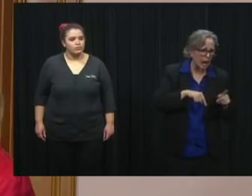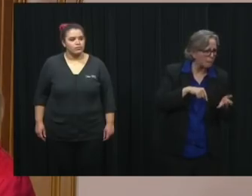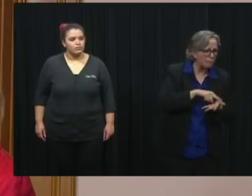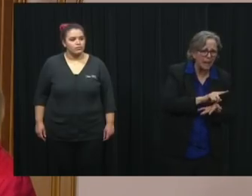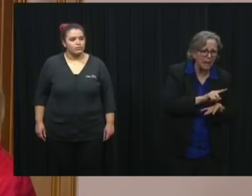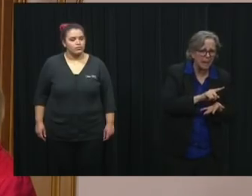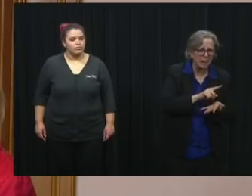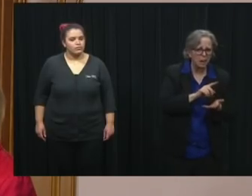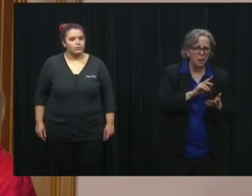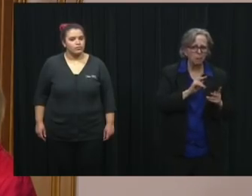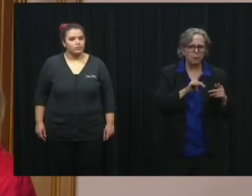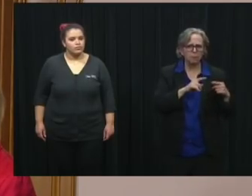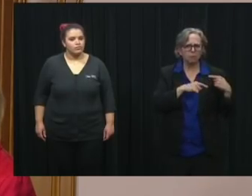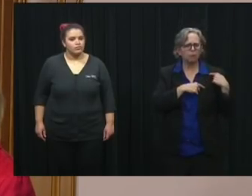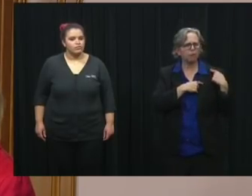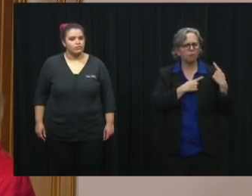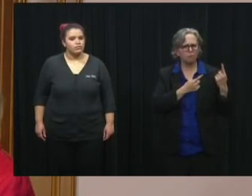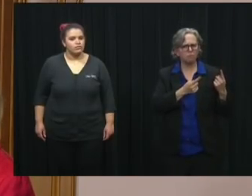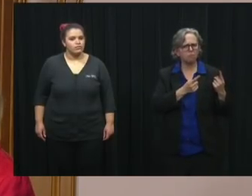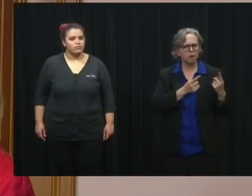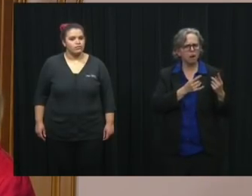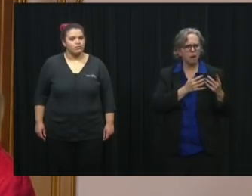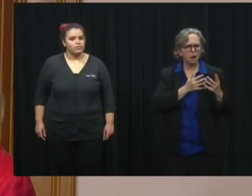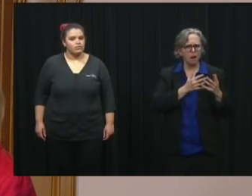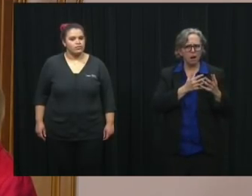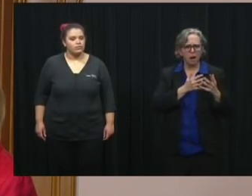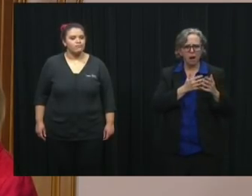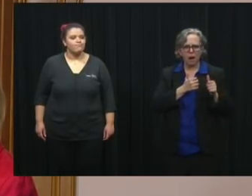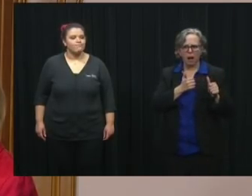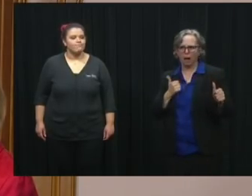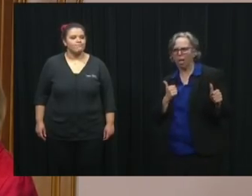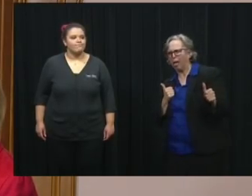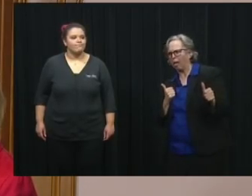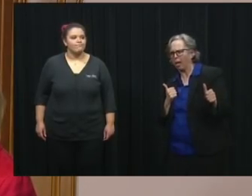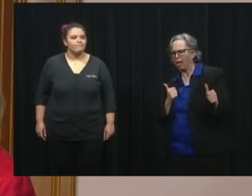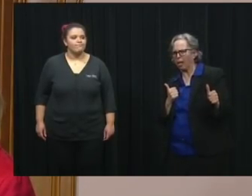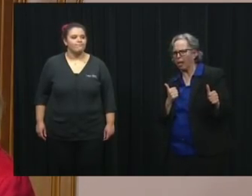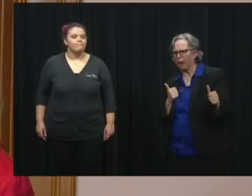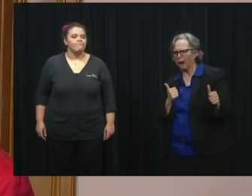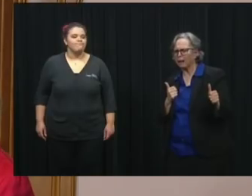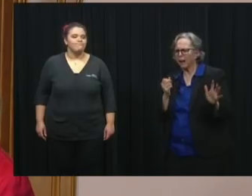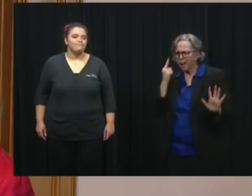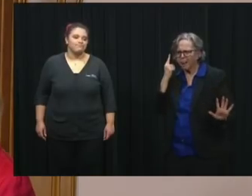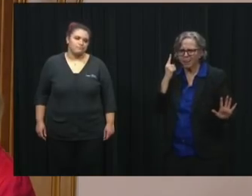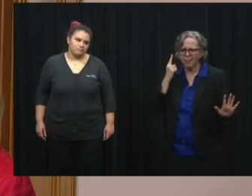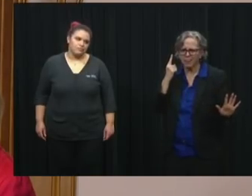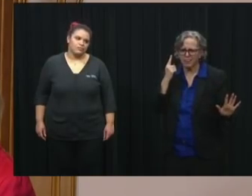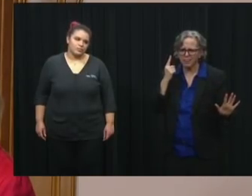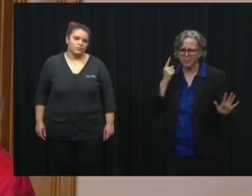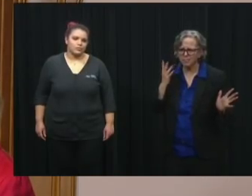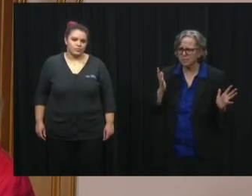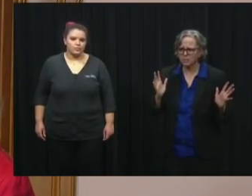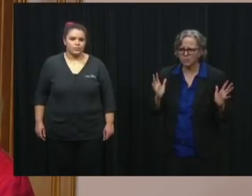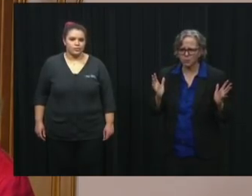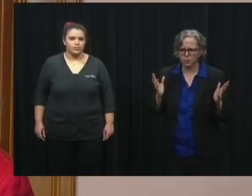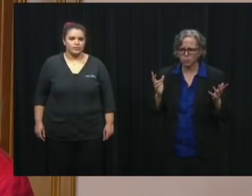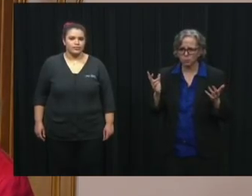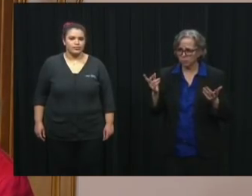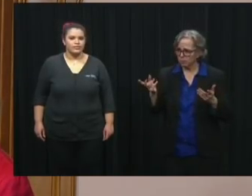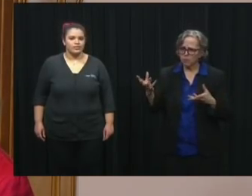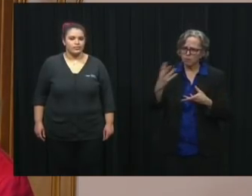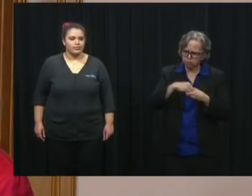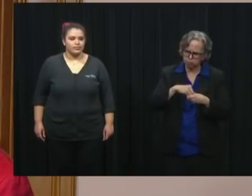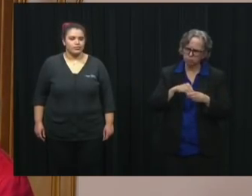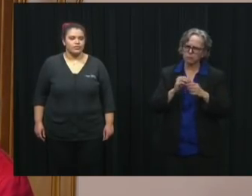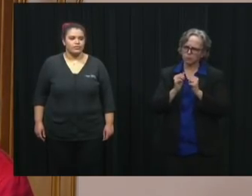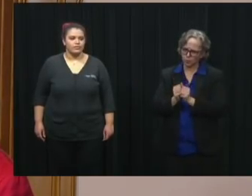with homeowners. So, we all are all in this together. The fact that someone cannot pay